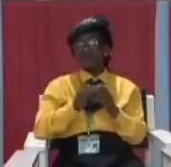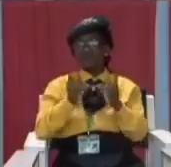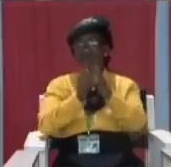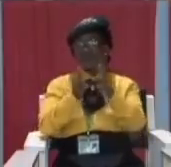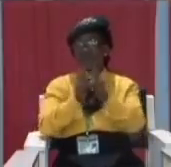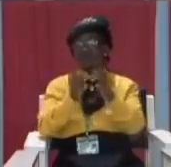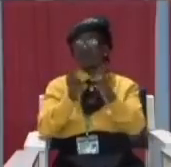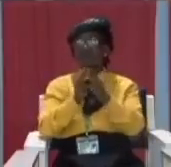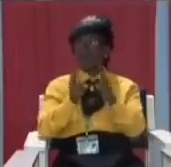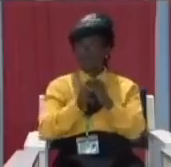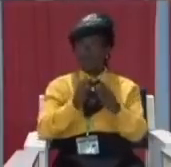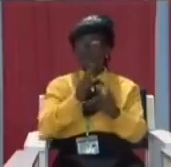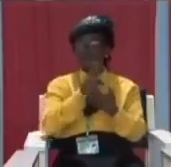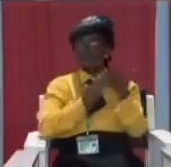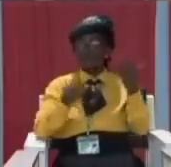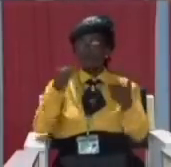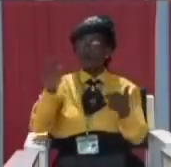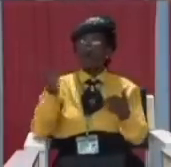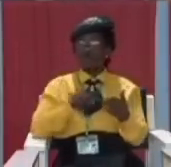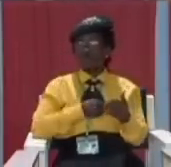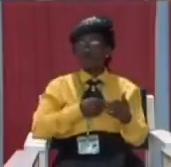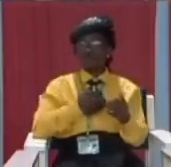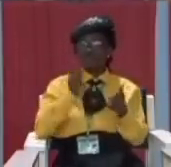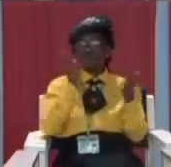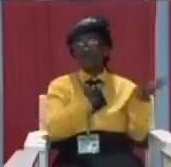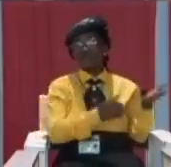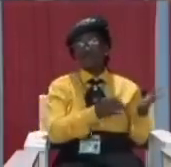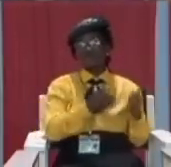1979. Quite a few of us left from Nigeria.